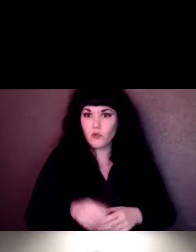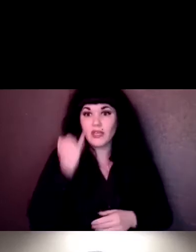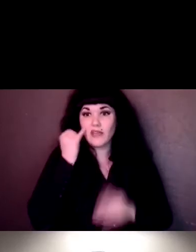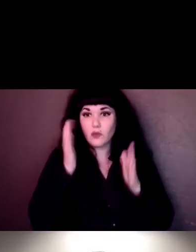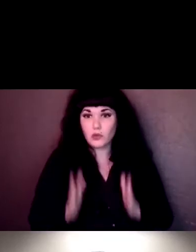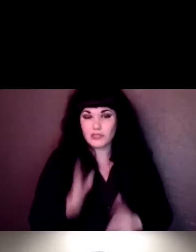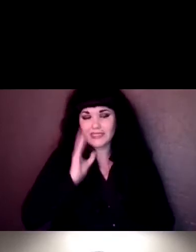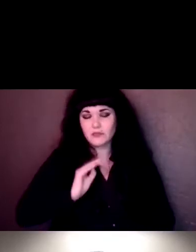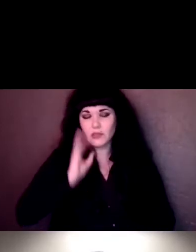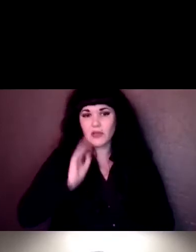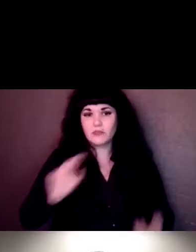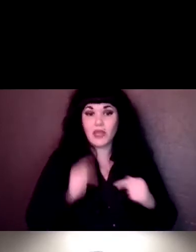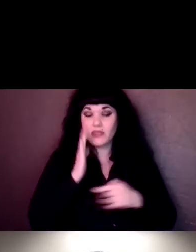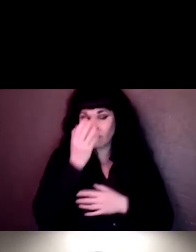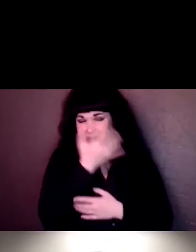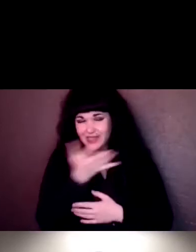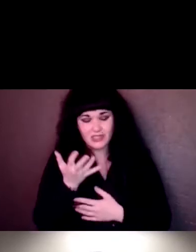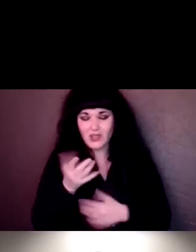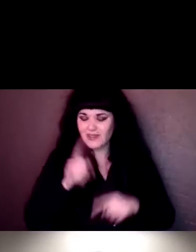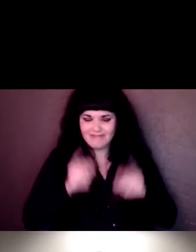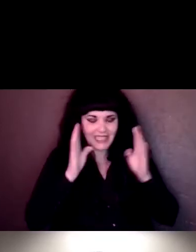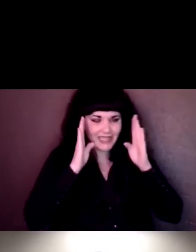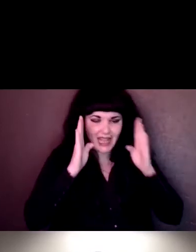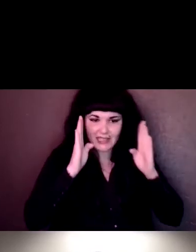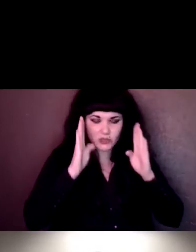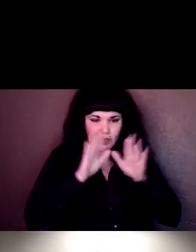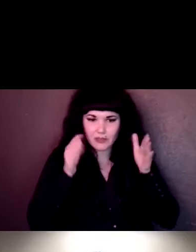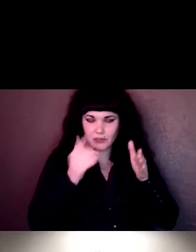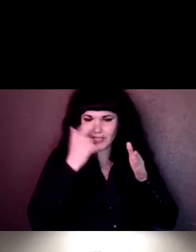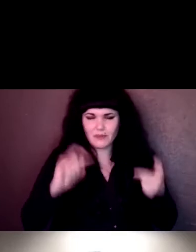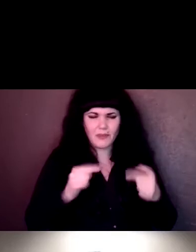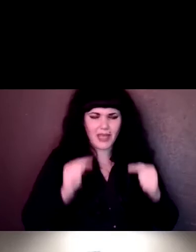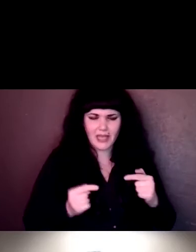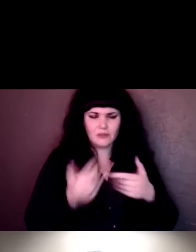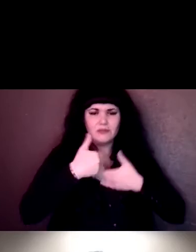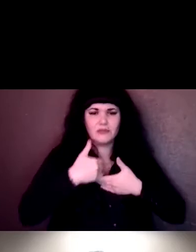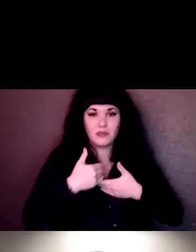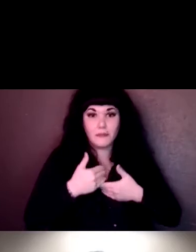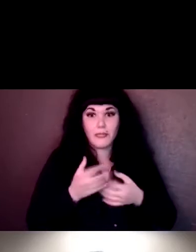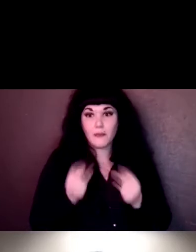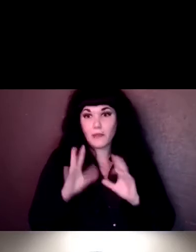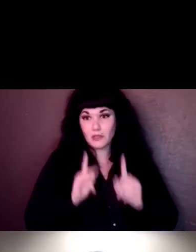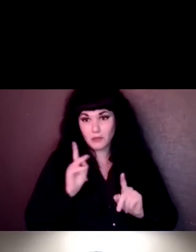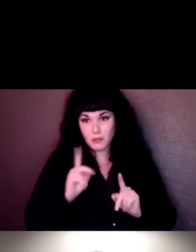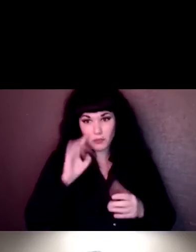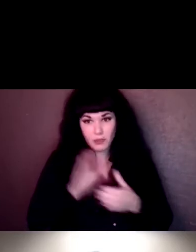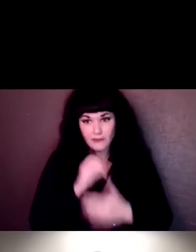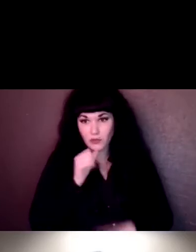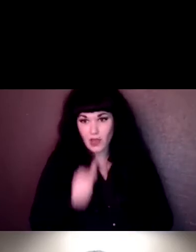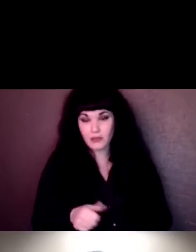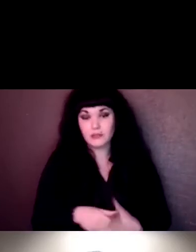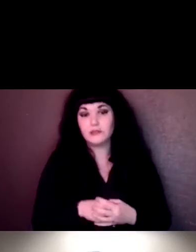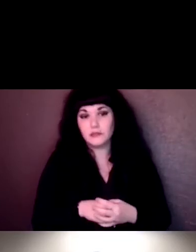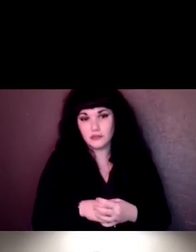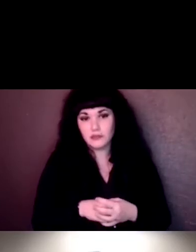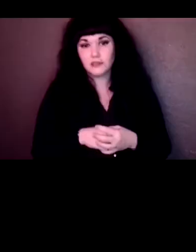you that pain will interfere with their concentration. And many people, believe it or not, who come